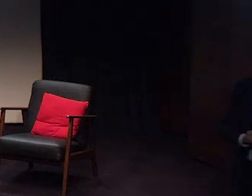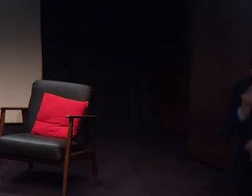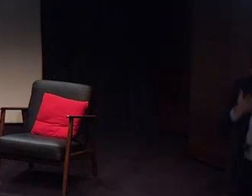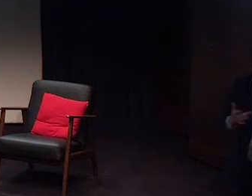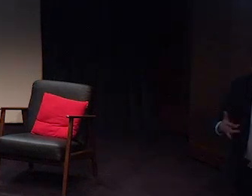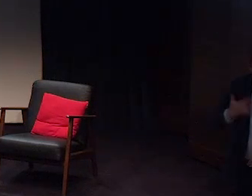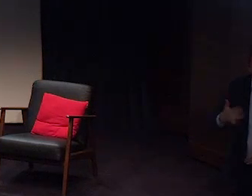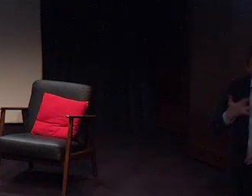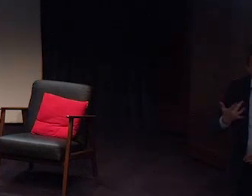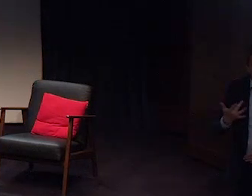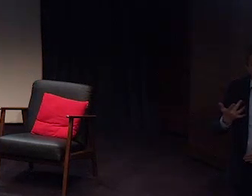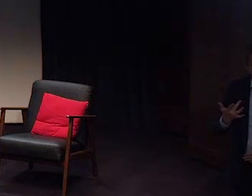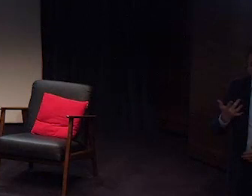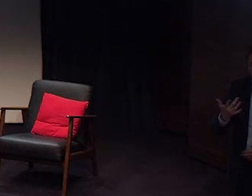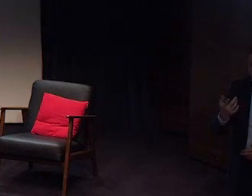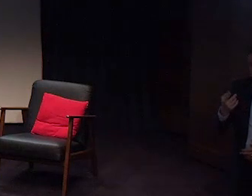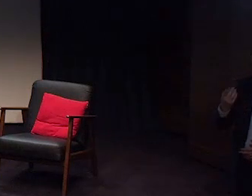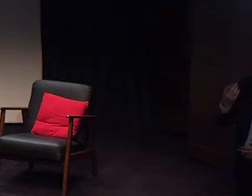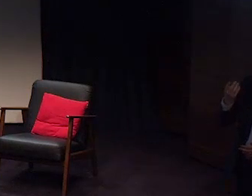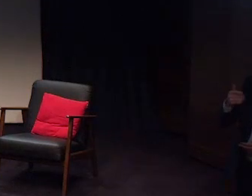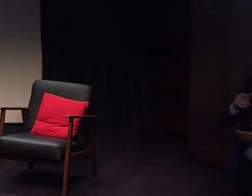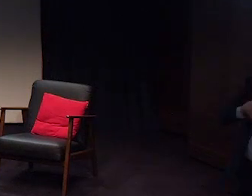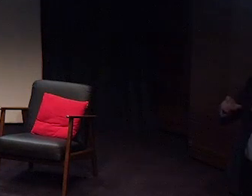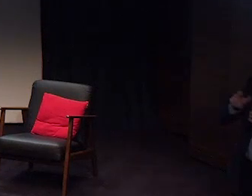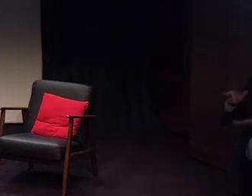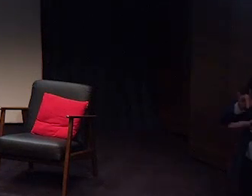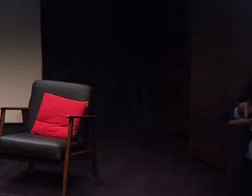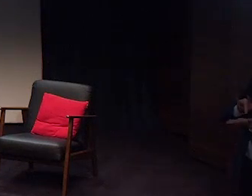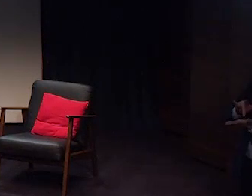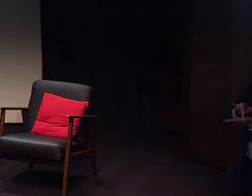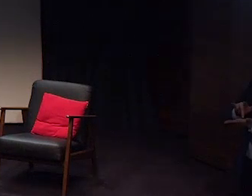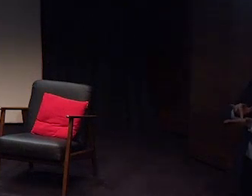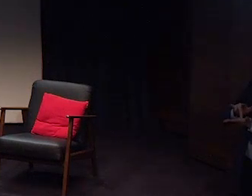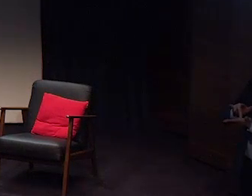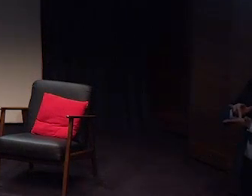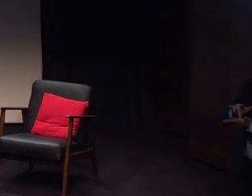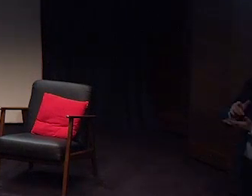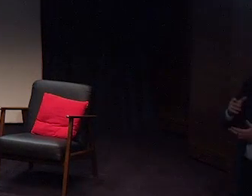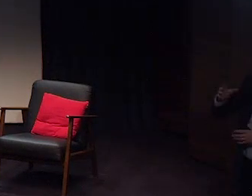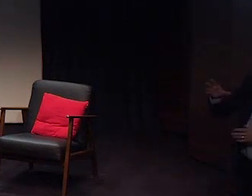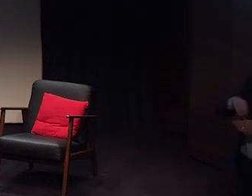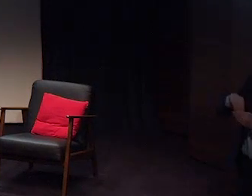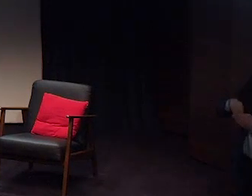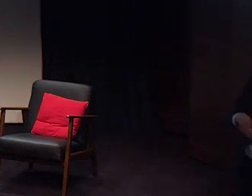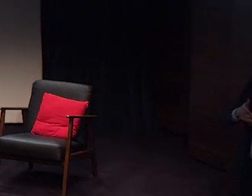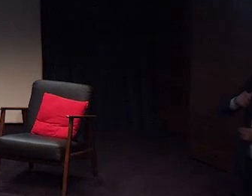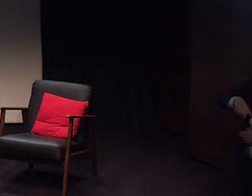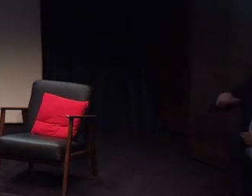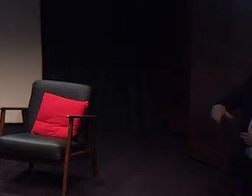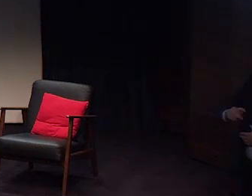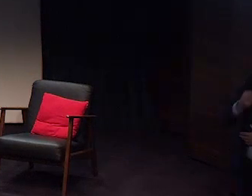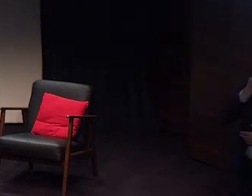the Geneva's Emergency Medical Communication Center. Involving real citizens in professional simulation allows